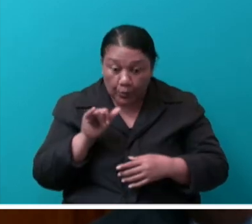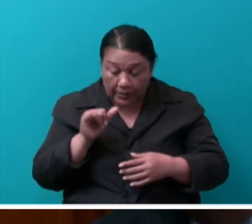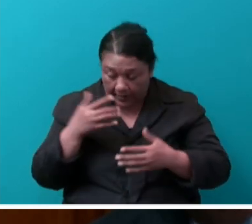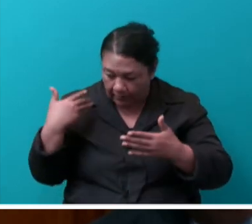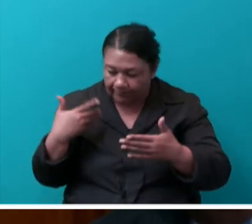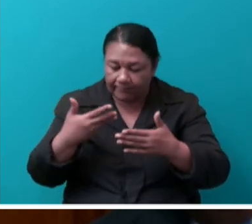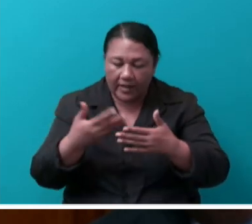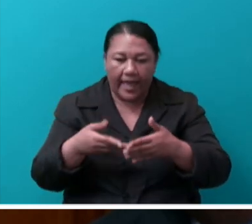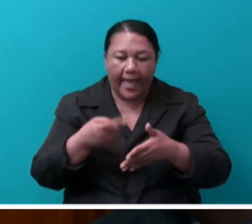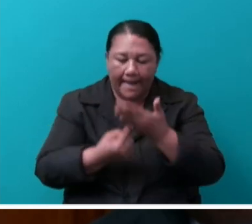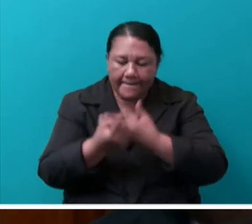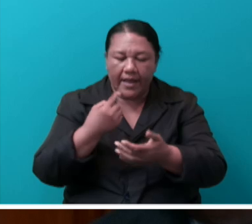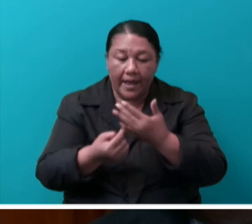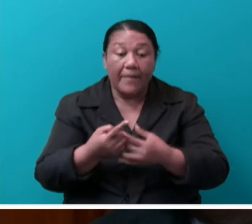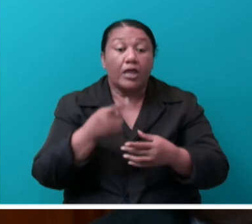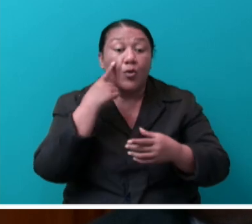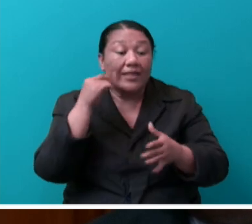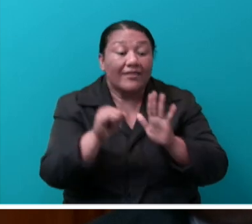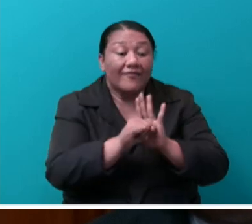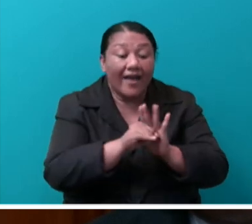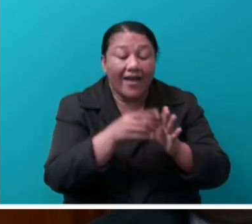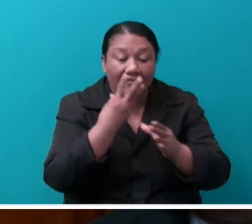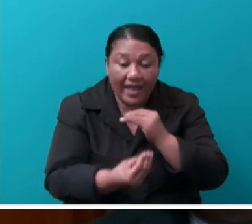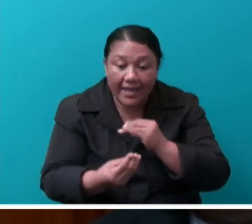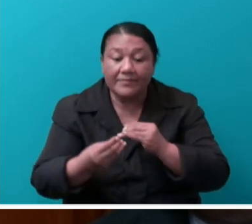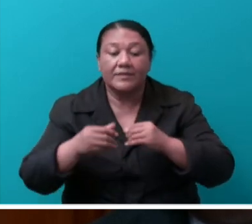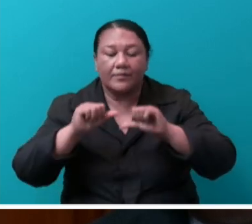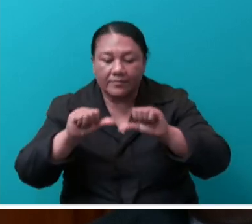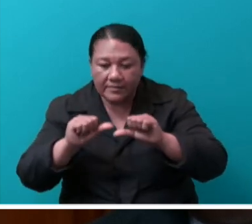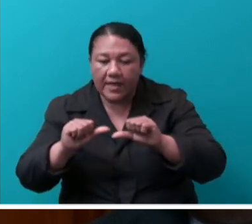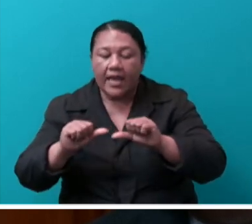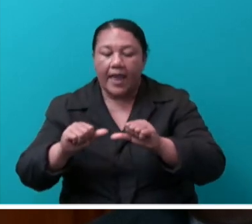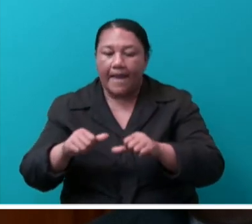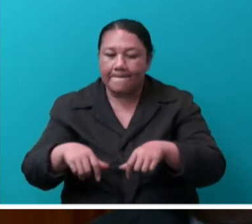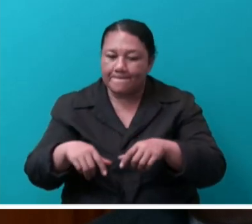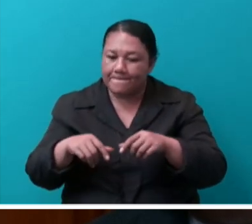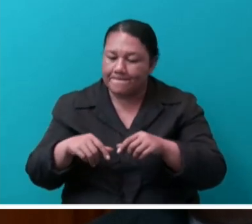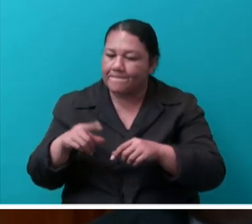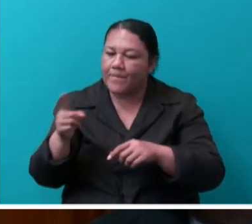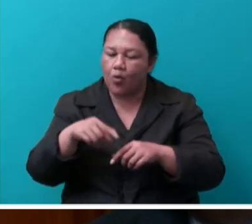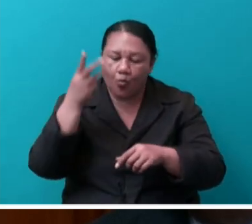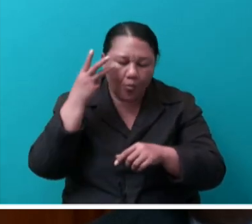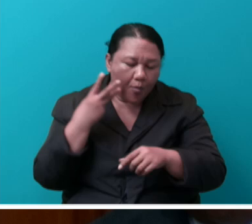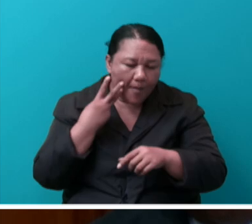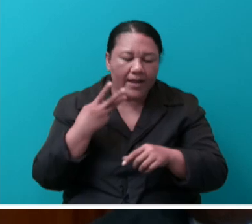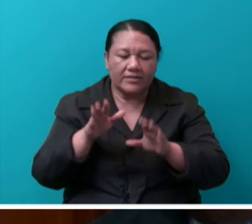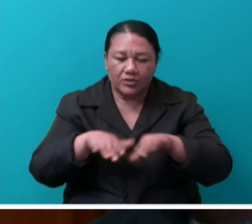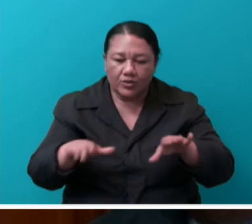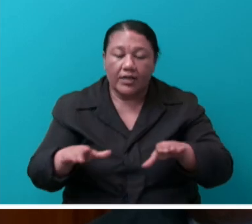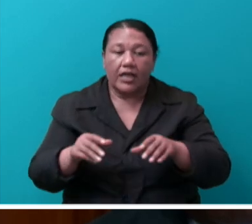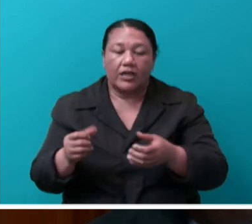identified gaps in prevention, protection, and reporting mechanisms for women and children and provides